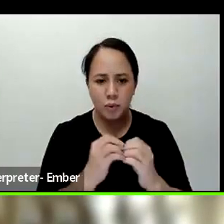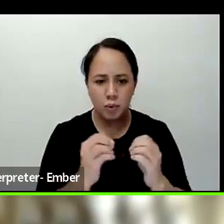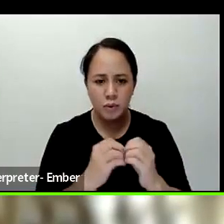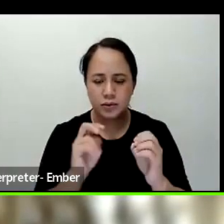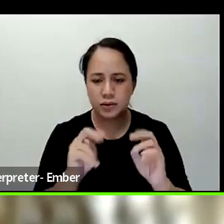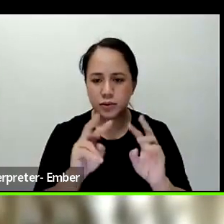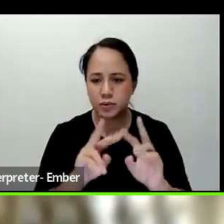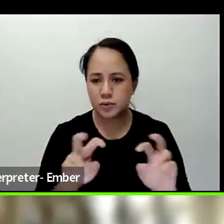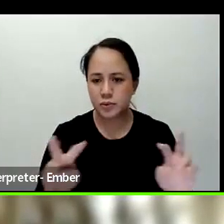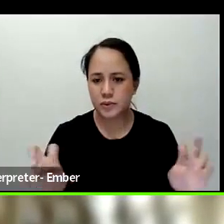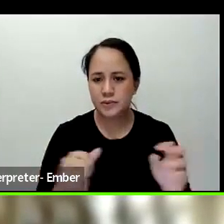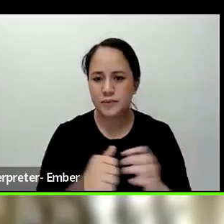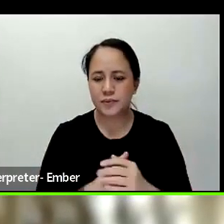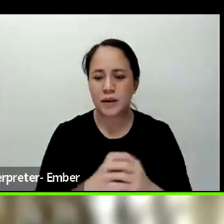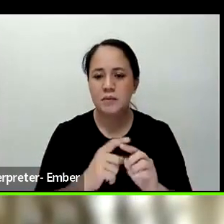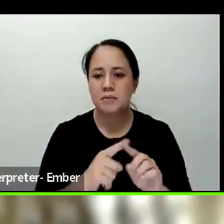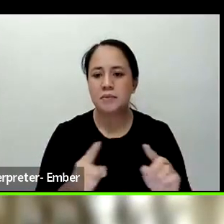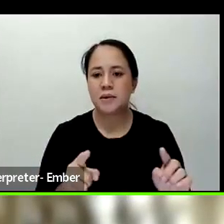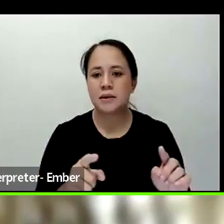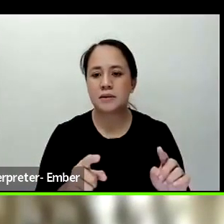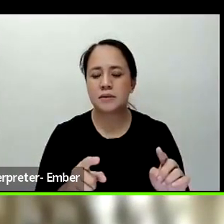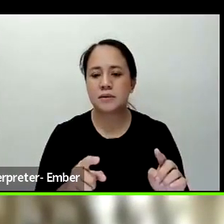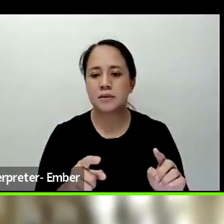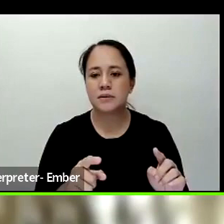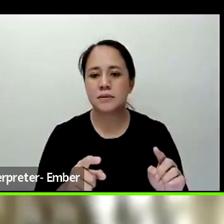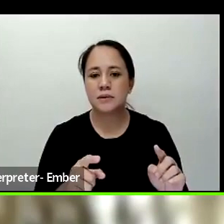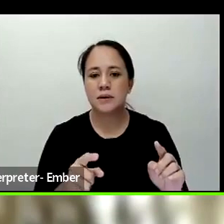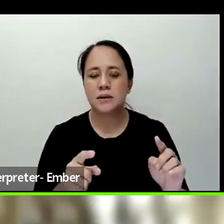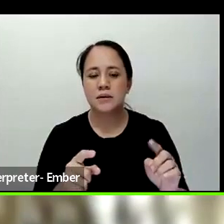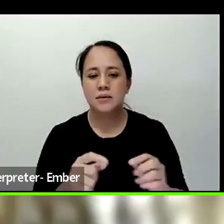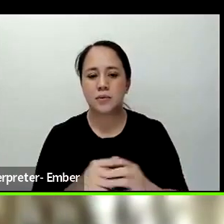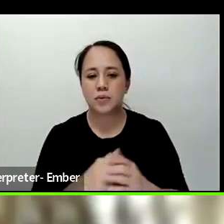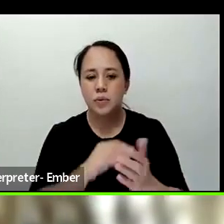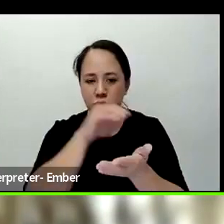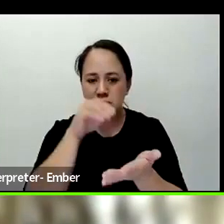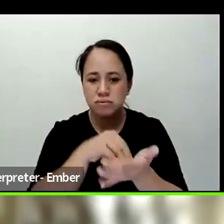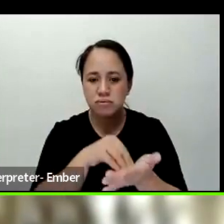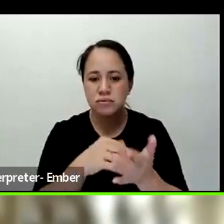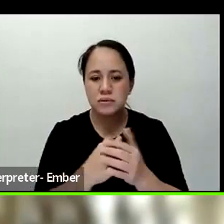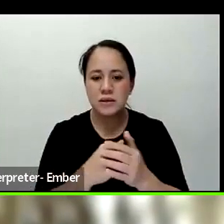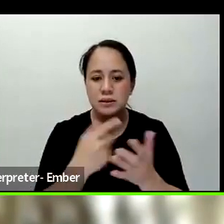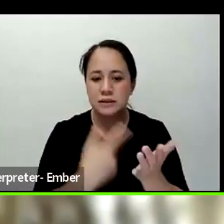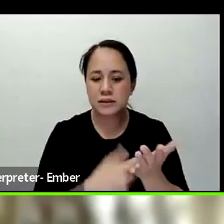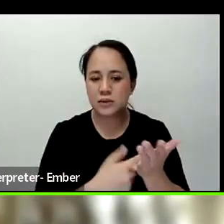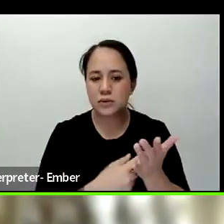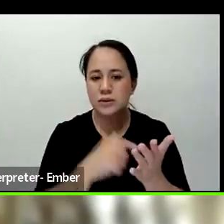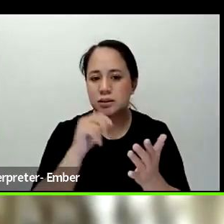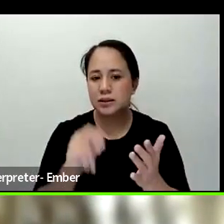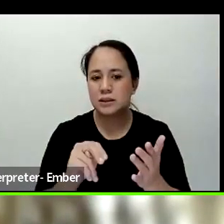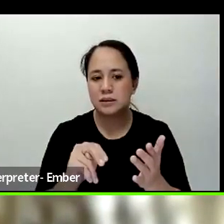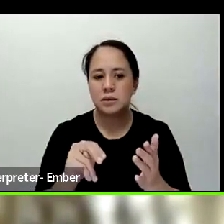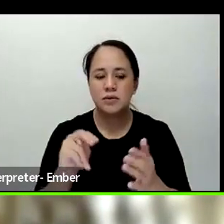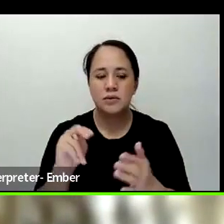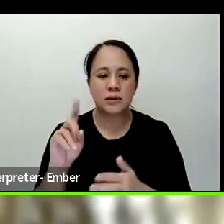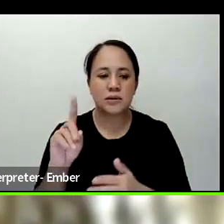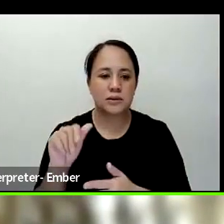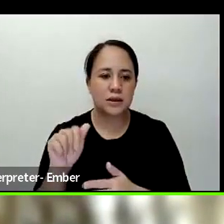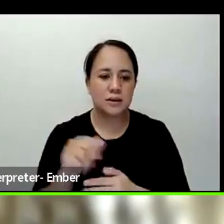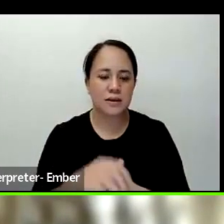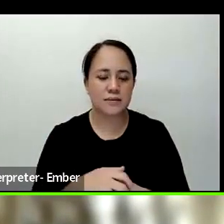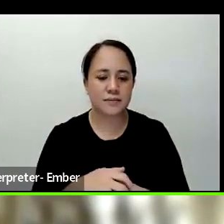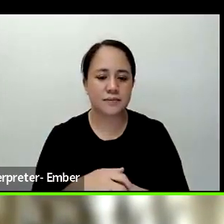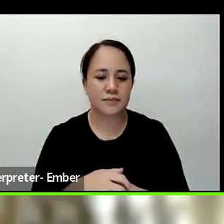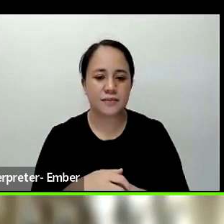aralin at pero ang core ata sa discussion natin today is really the need for data. So